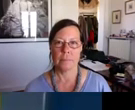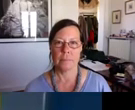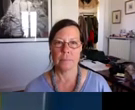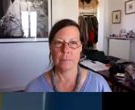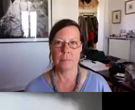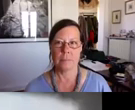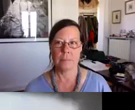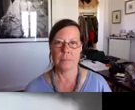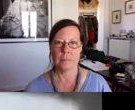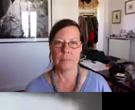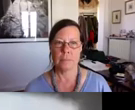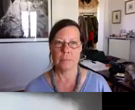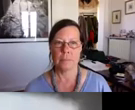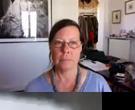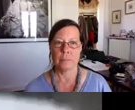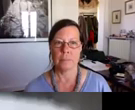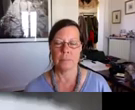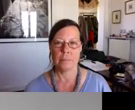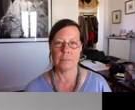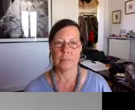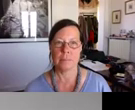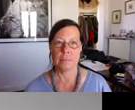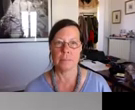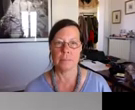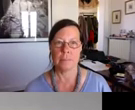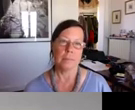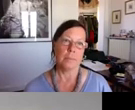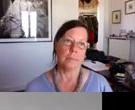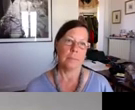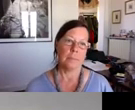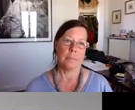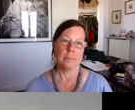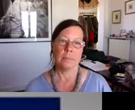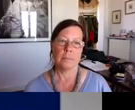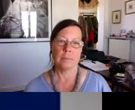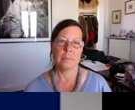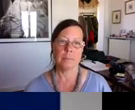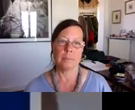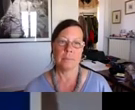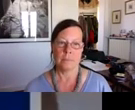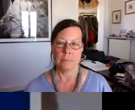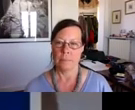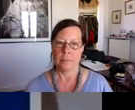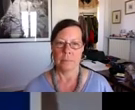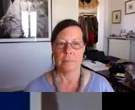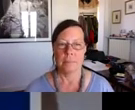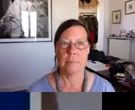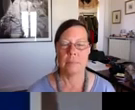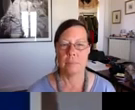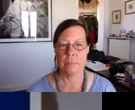drug hydroxychloroquine, Mr. Trump's own Food and Drug Administration has cautioned against using the drug for